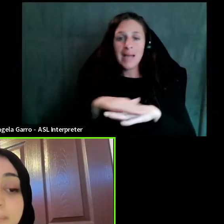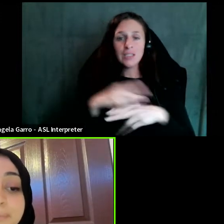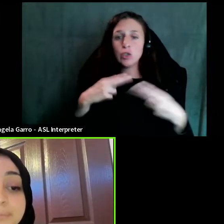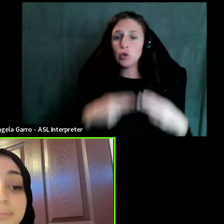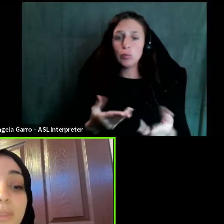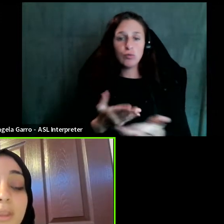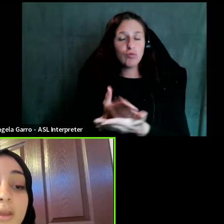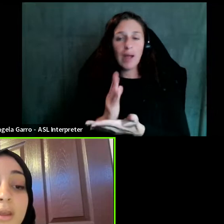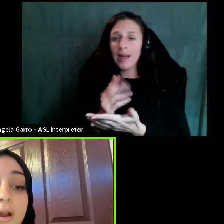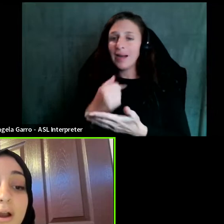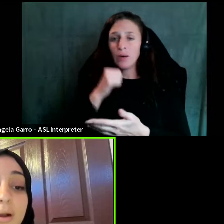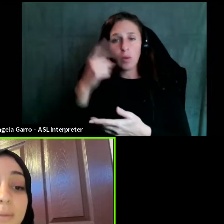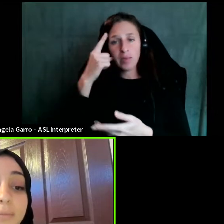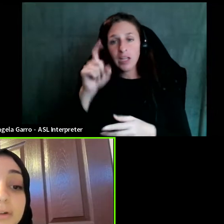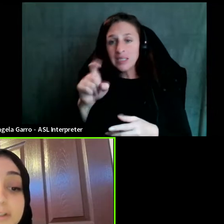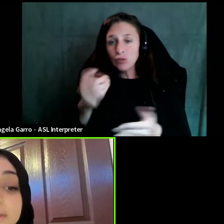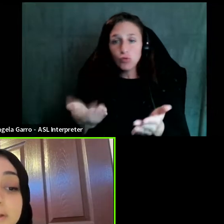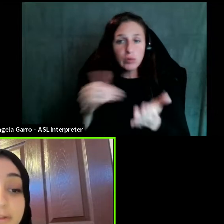repeat that.